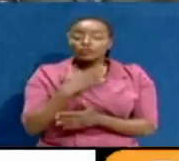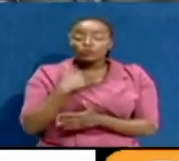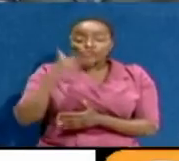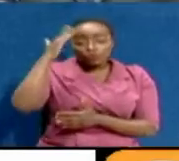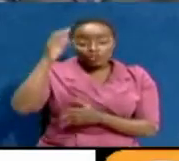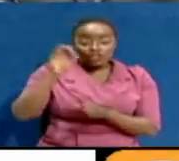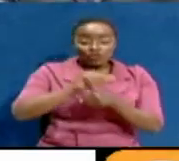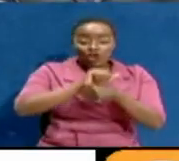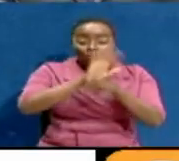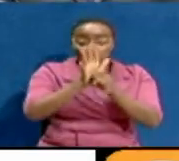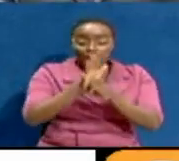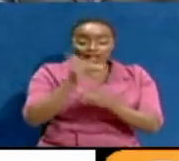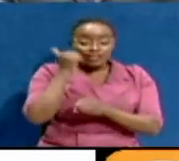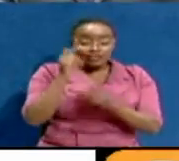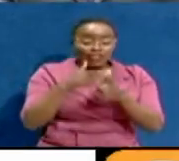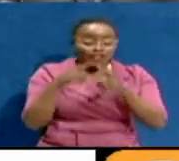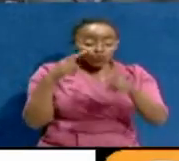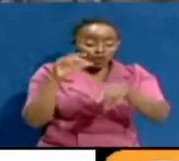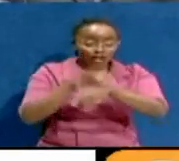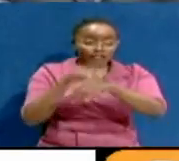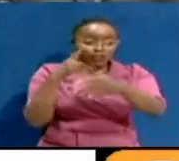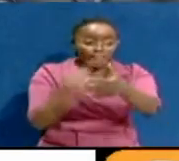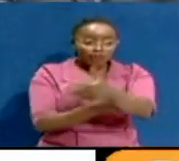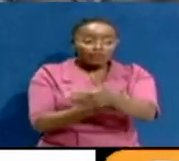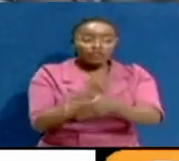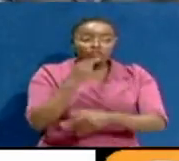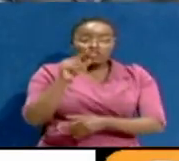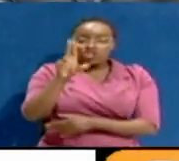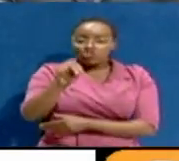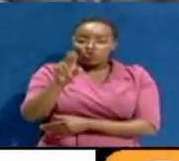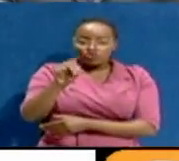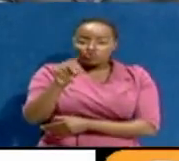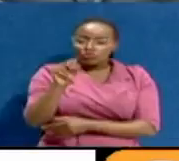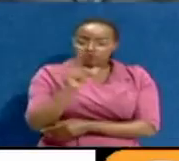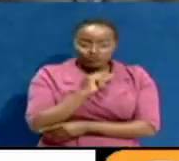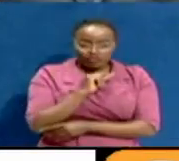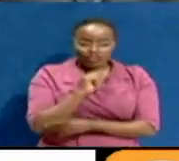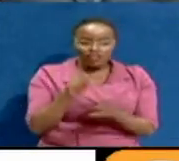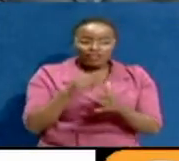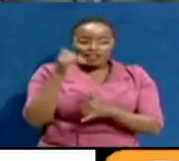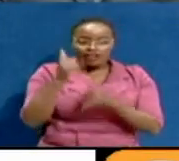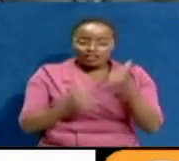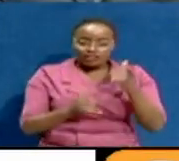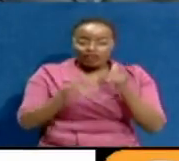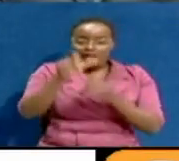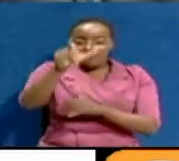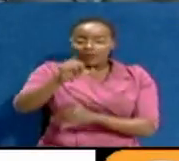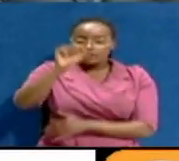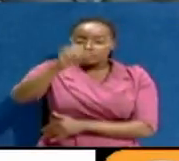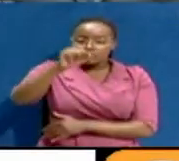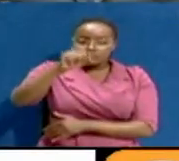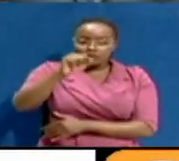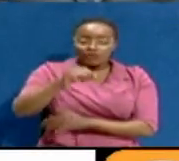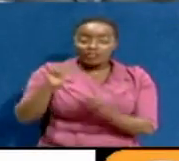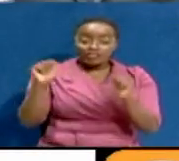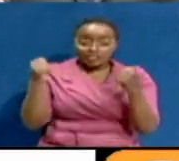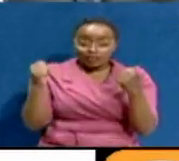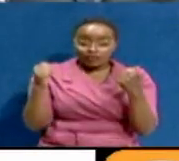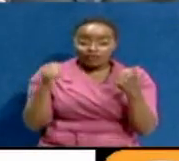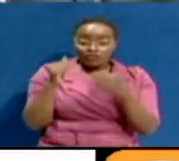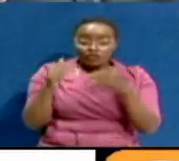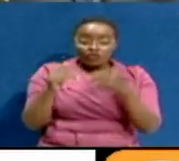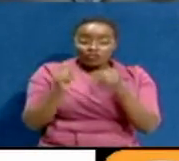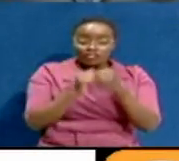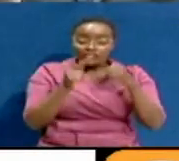you're COVID-19 positive, can you get vaccinated? I think we've been told no on that already. And one last one, should one take, is it safe